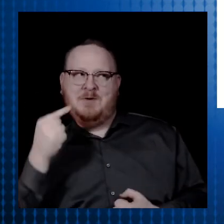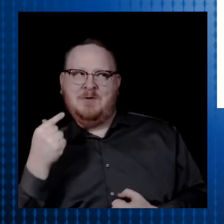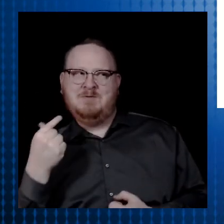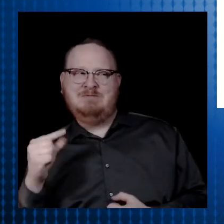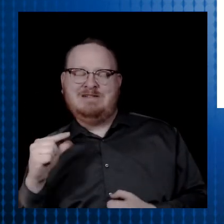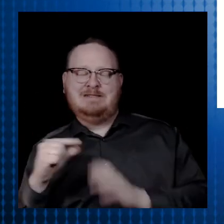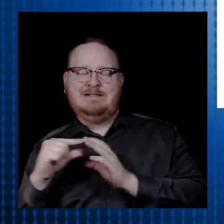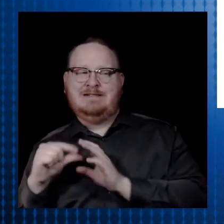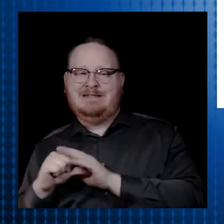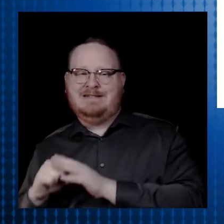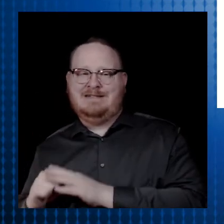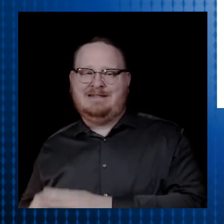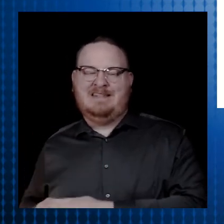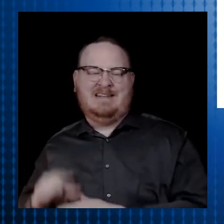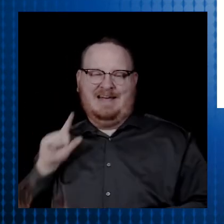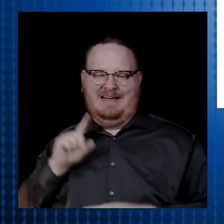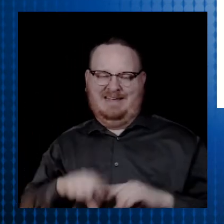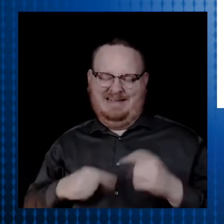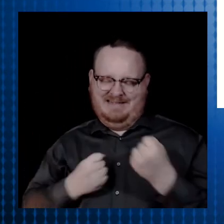I bleed maize and blue.